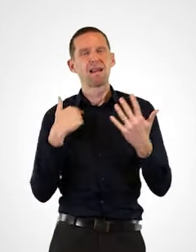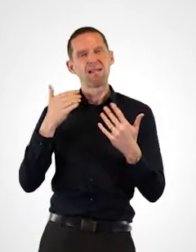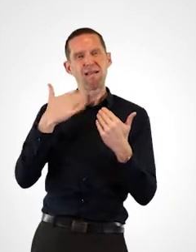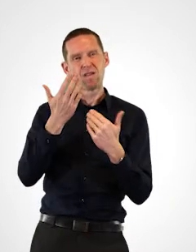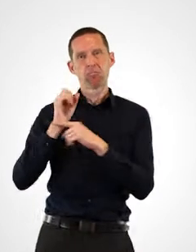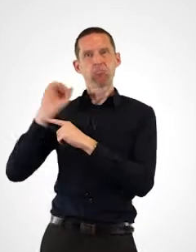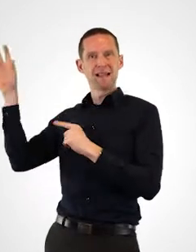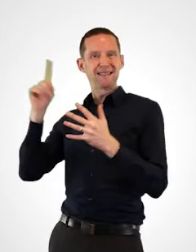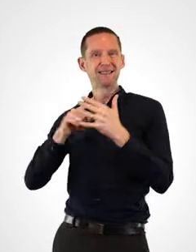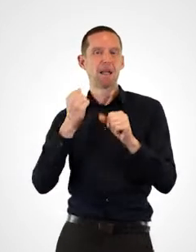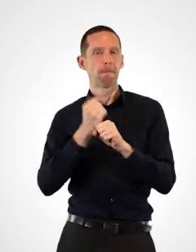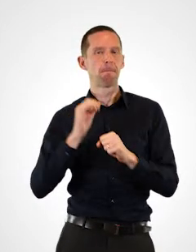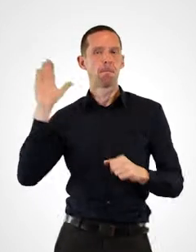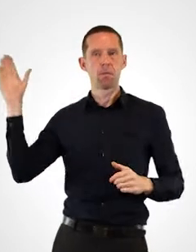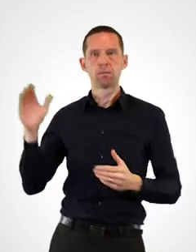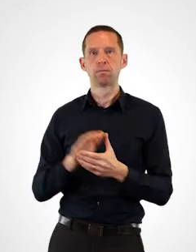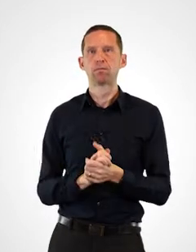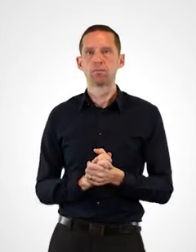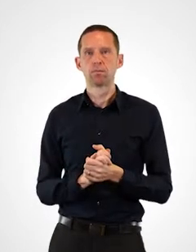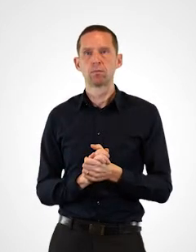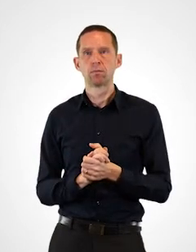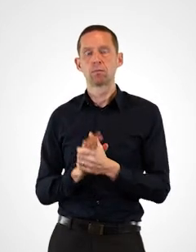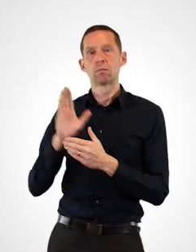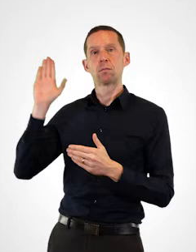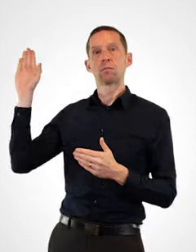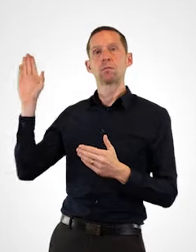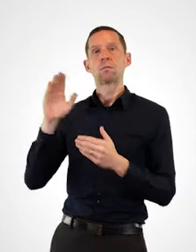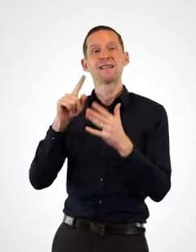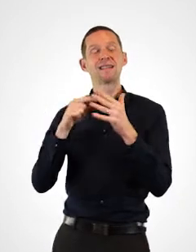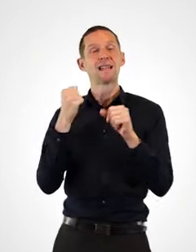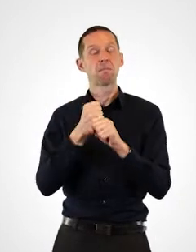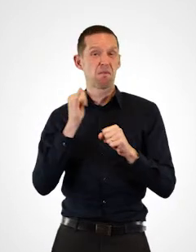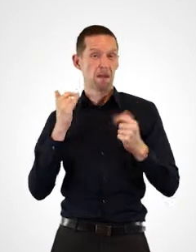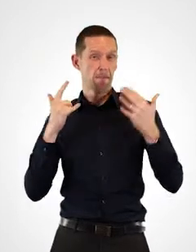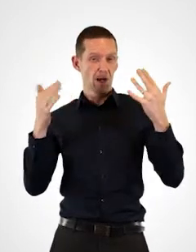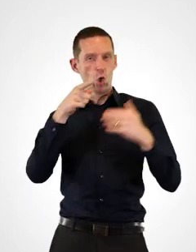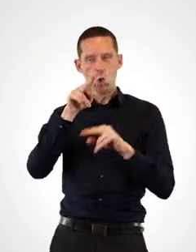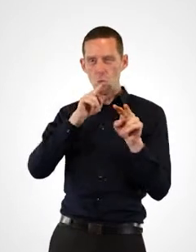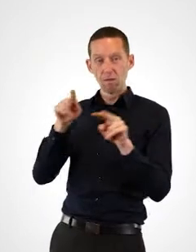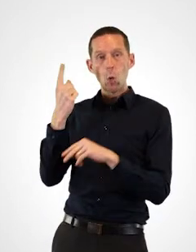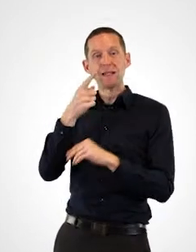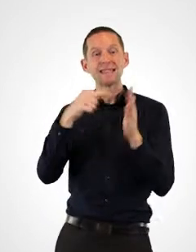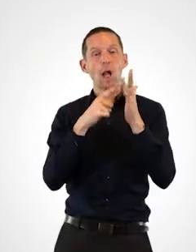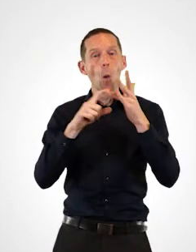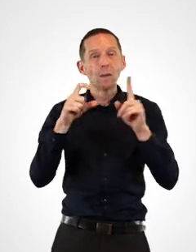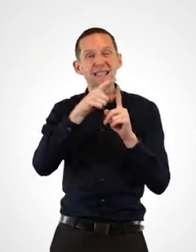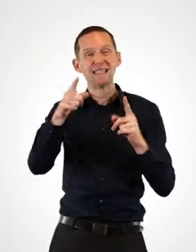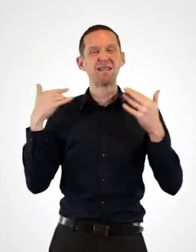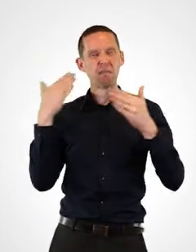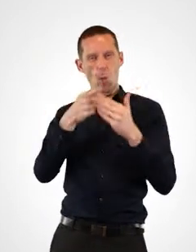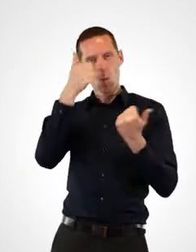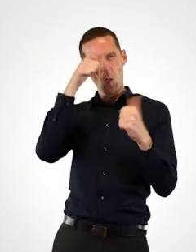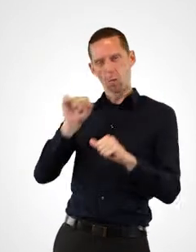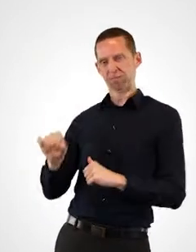illustrate that with examples. And so here's an example that looks probably familiar to many of you who've been teachers of the deaf for any length of